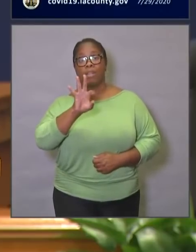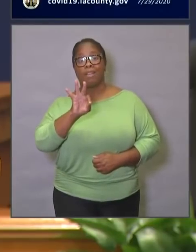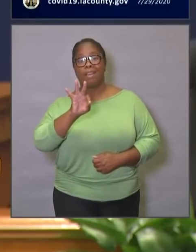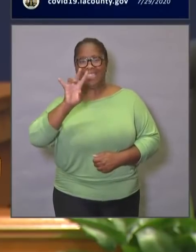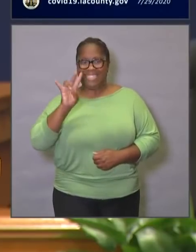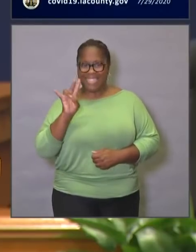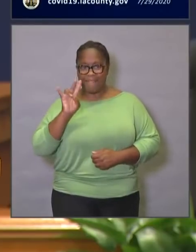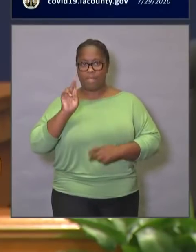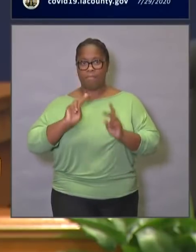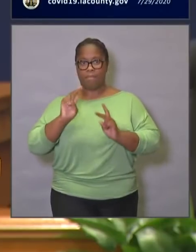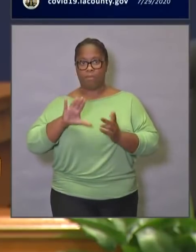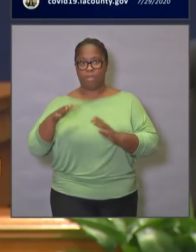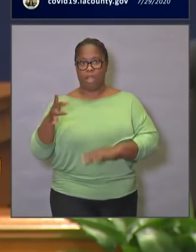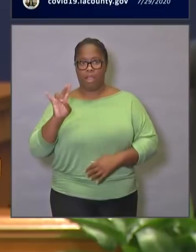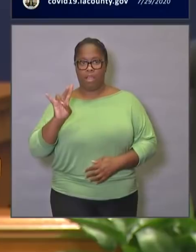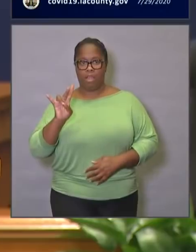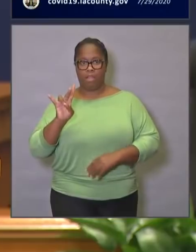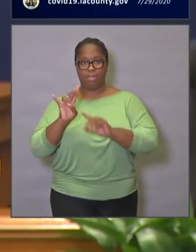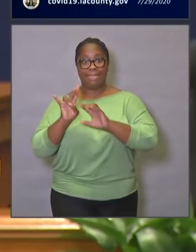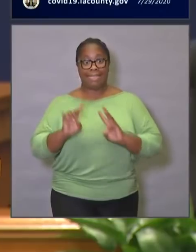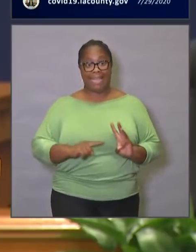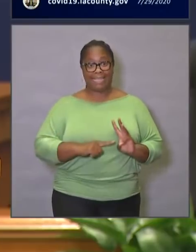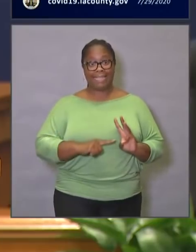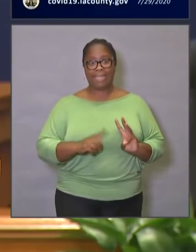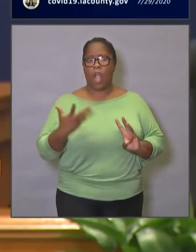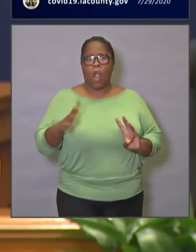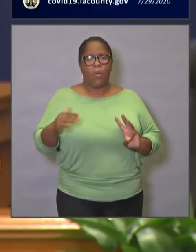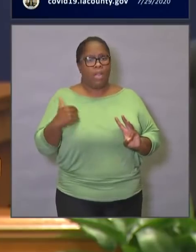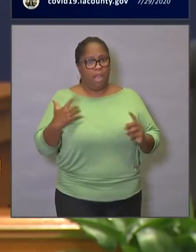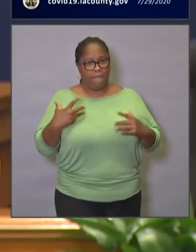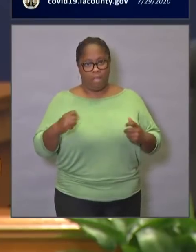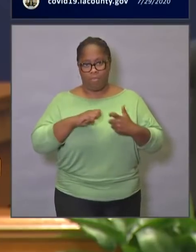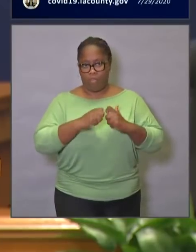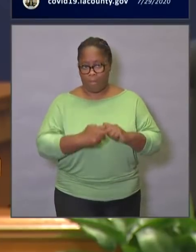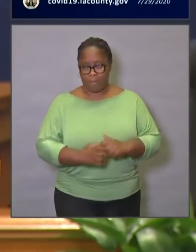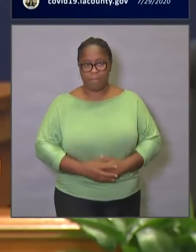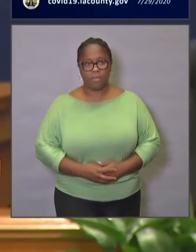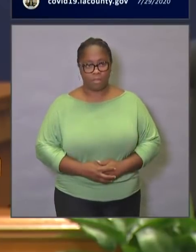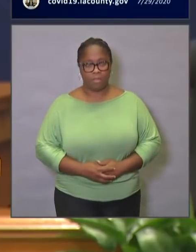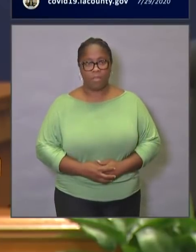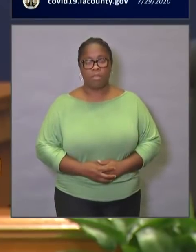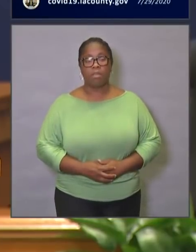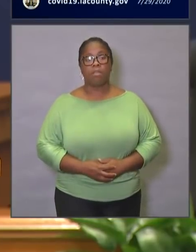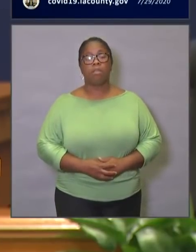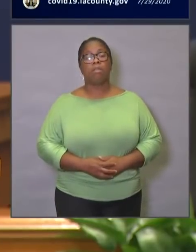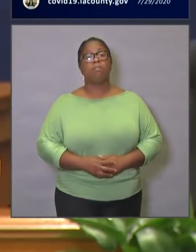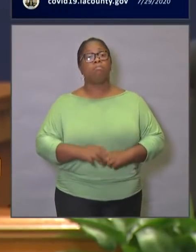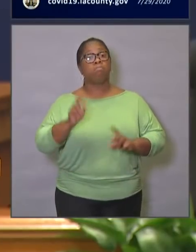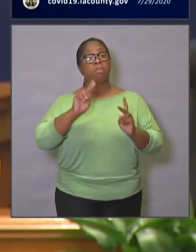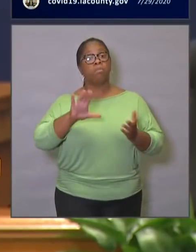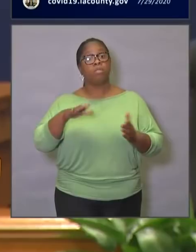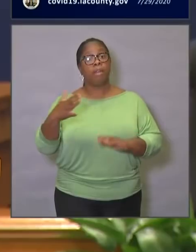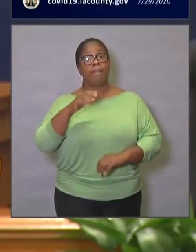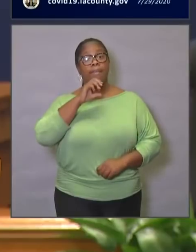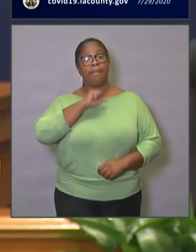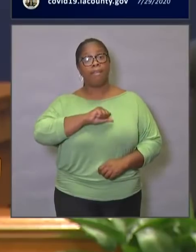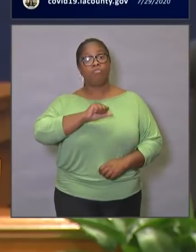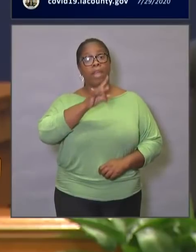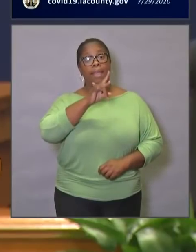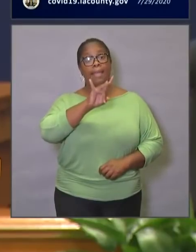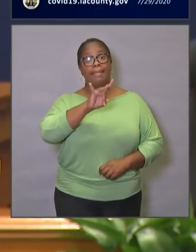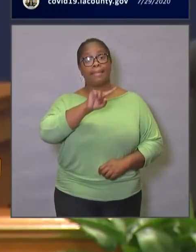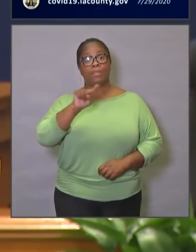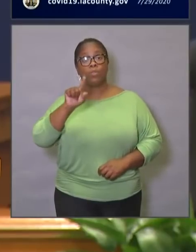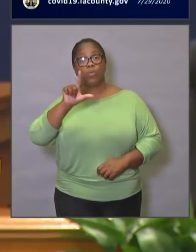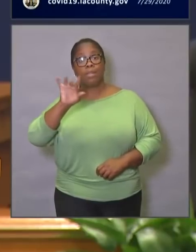49, and 6 people in this age group had underlying health conditions. And 3 of the people who passed away are between the ages of 18